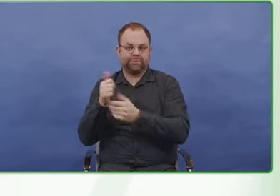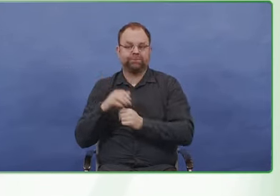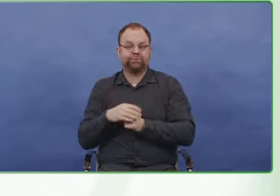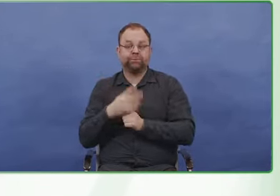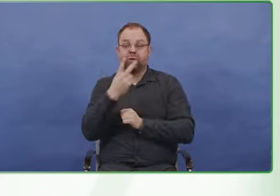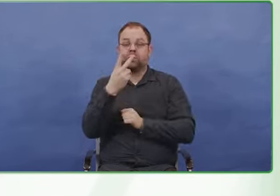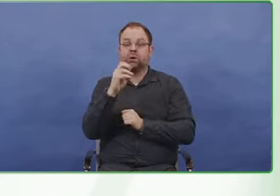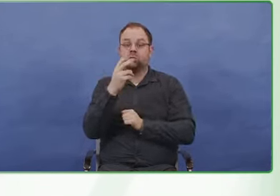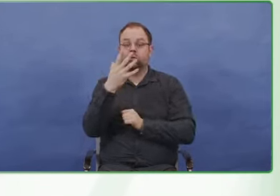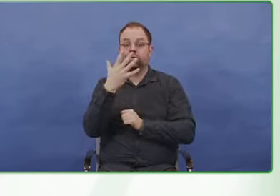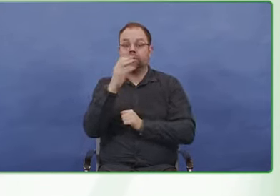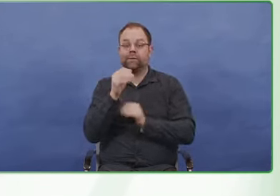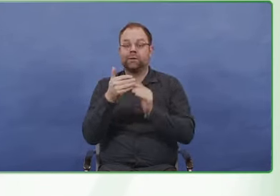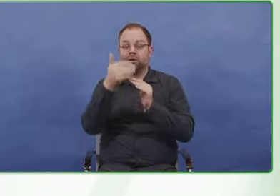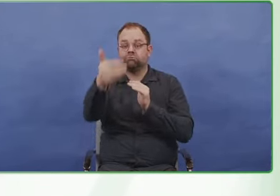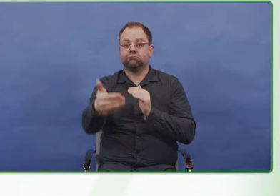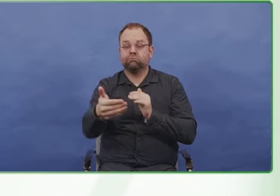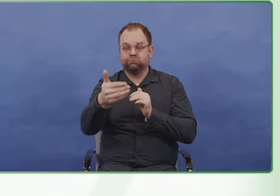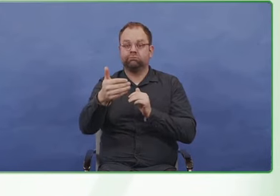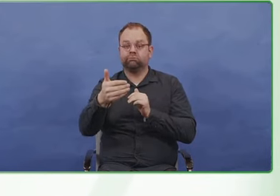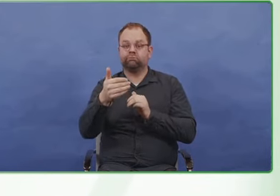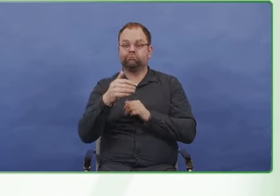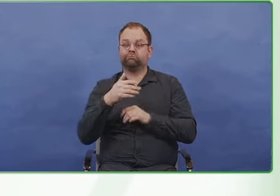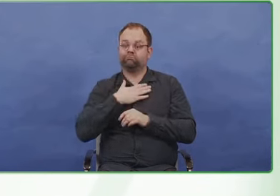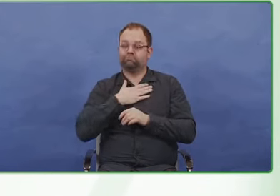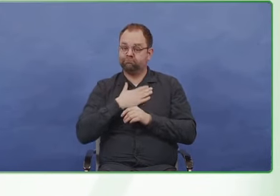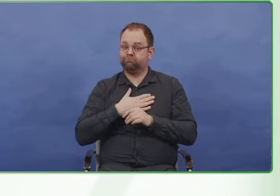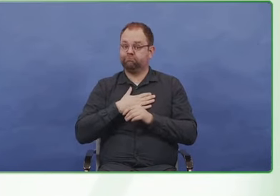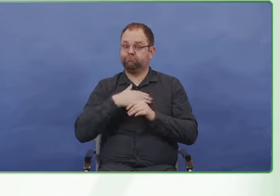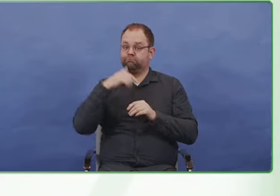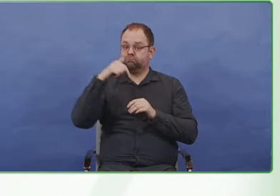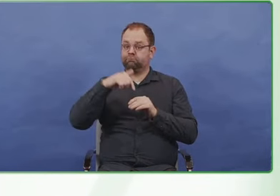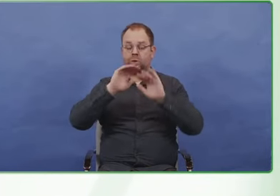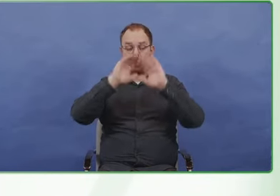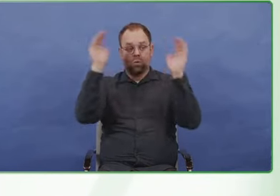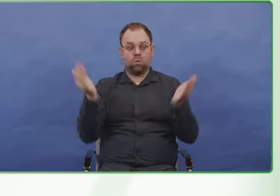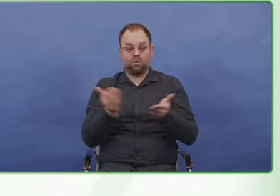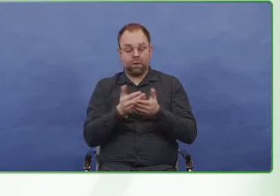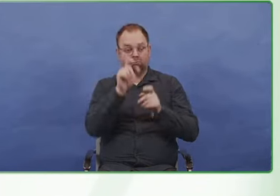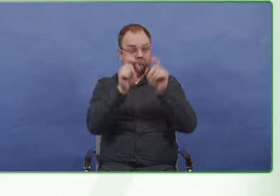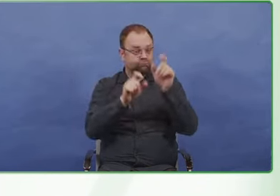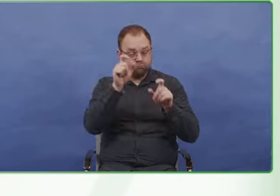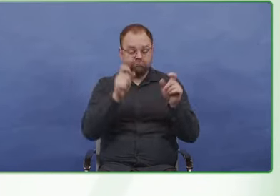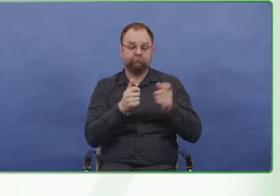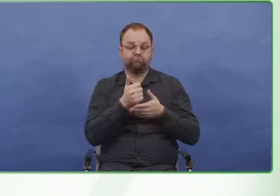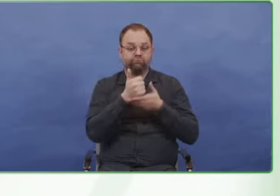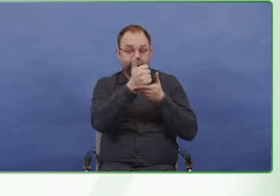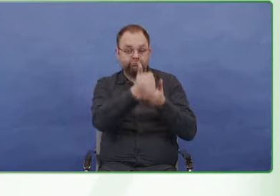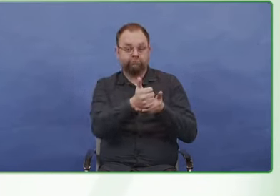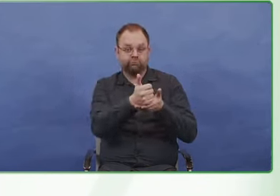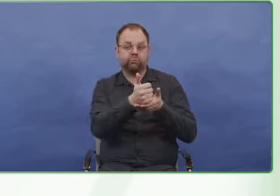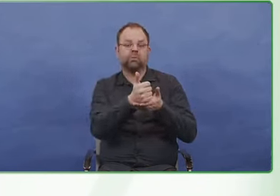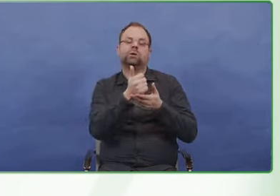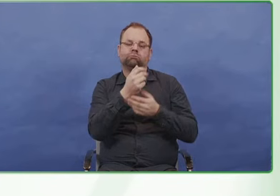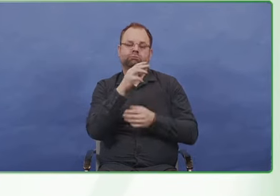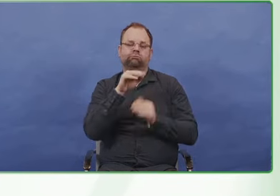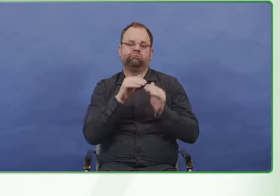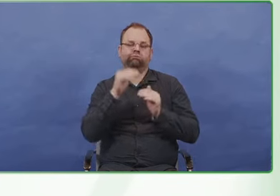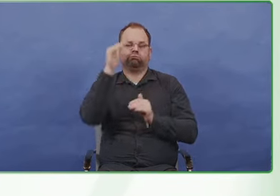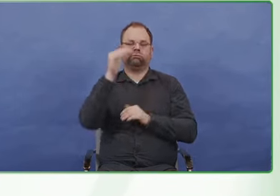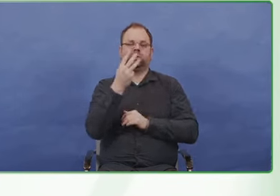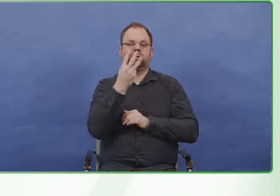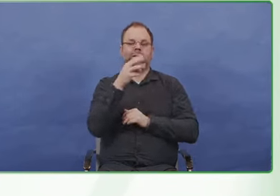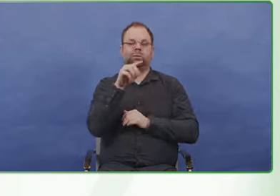who need assistive product technology do not have access to it, which has been adversely impacting